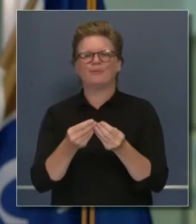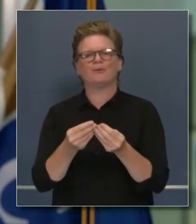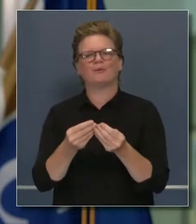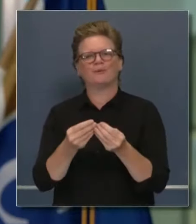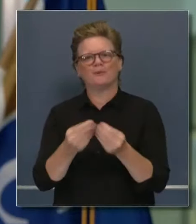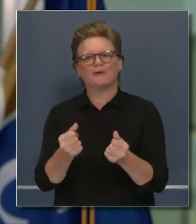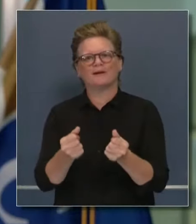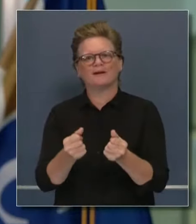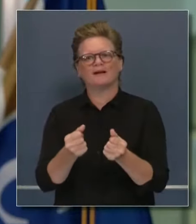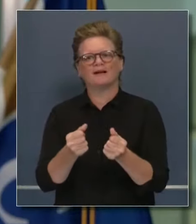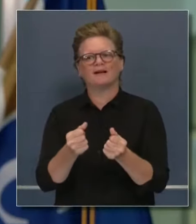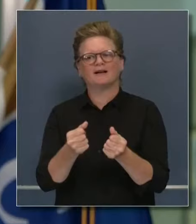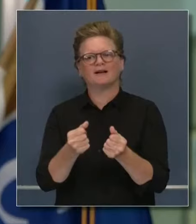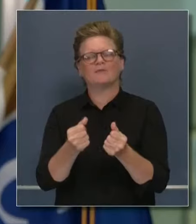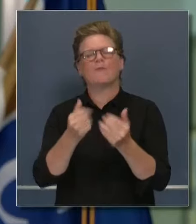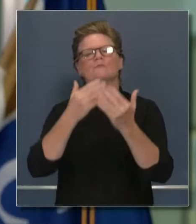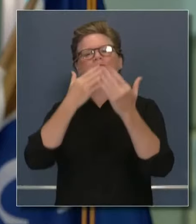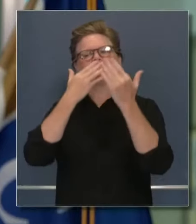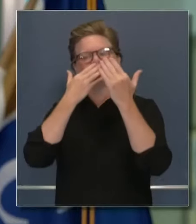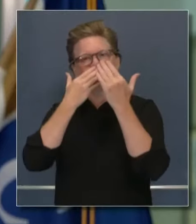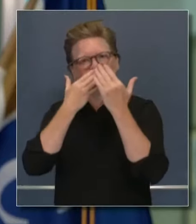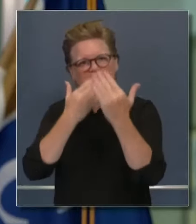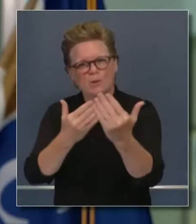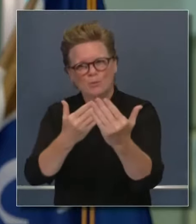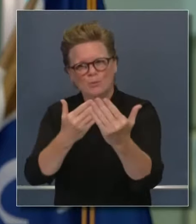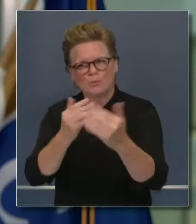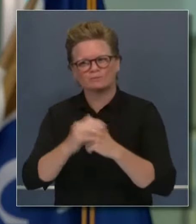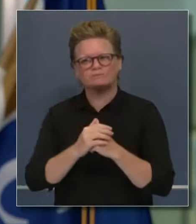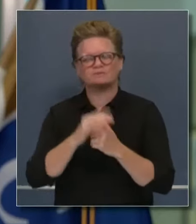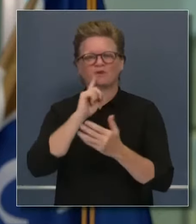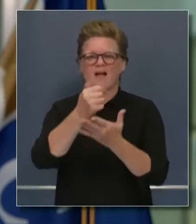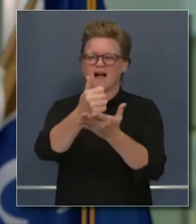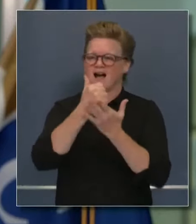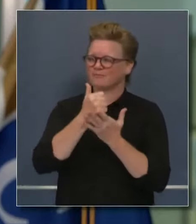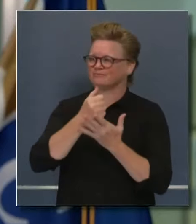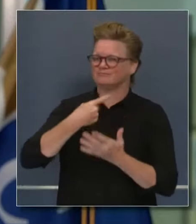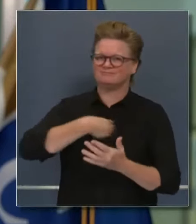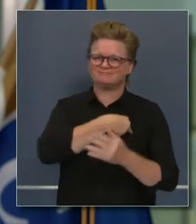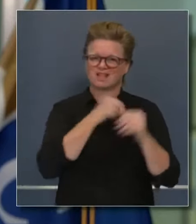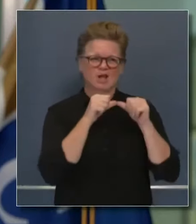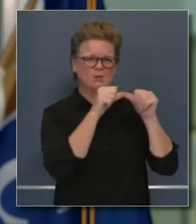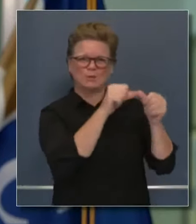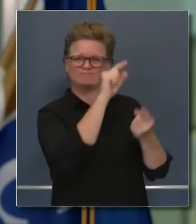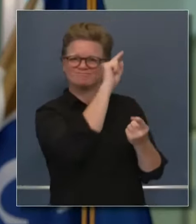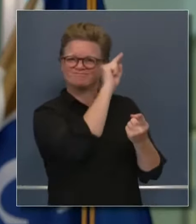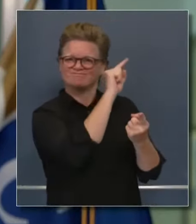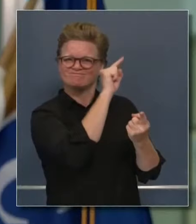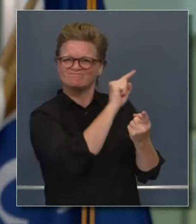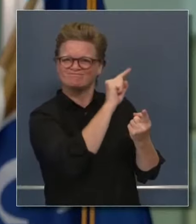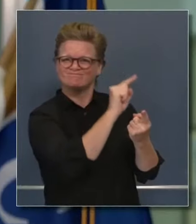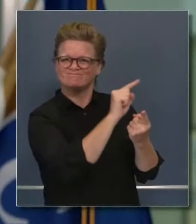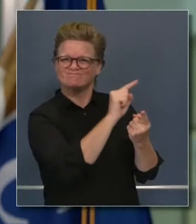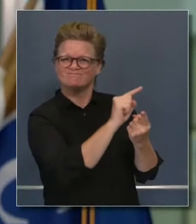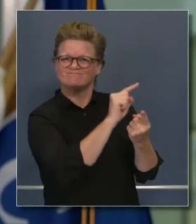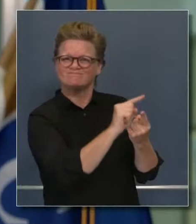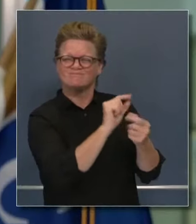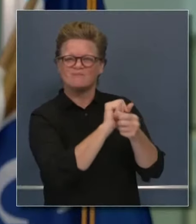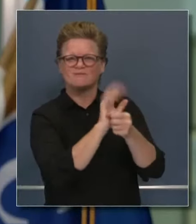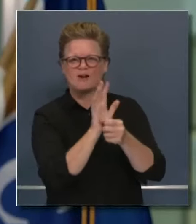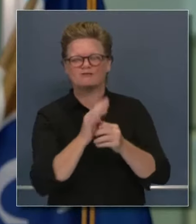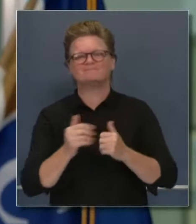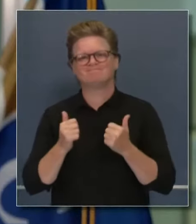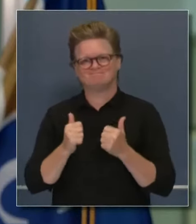you for the work you've done to get us to that 3.8% positivity rate, at least tracking over the last 7-day period. Let me